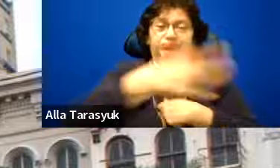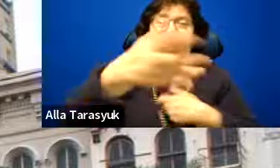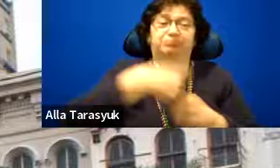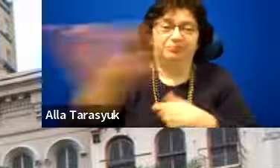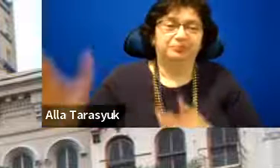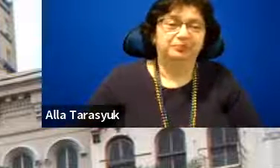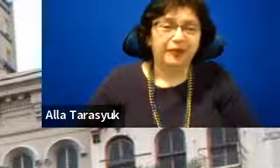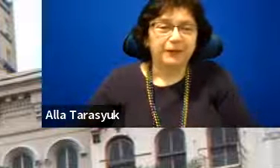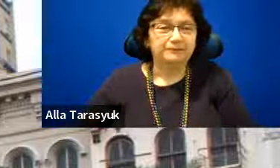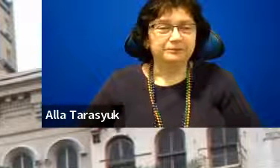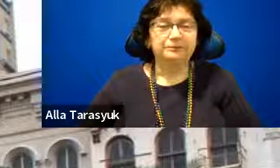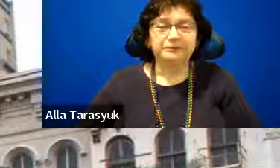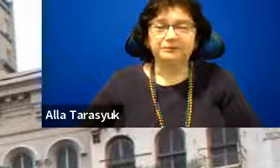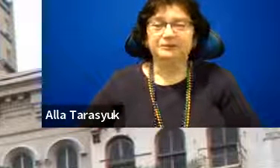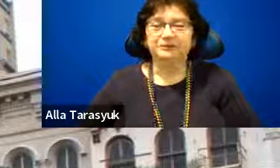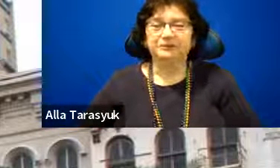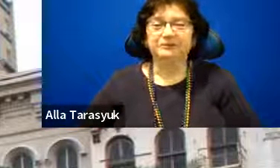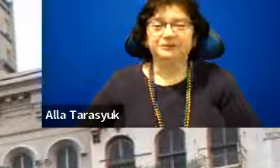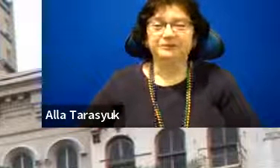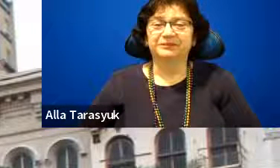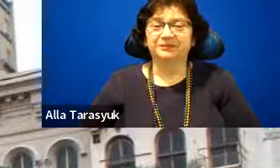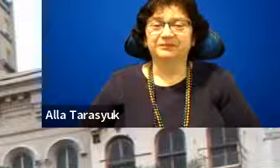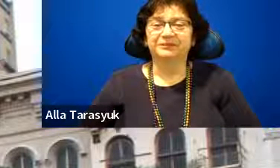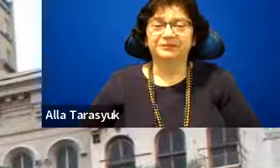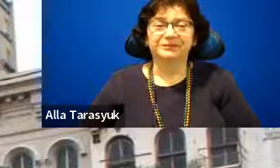And then you could also sign the beads being tossed.